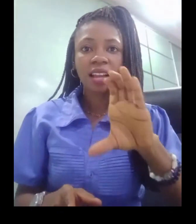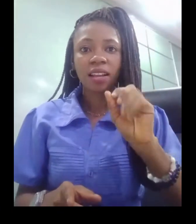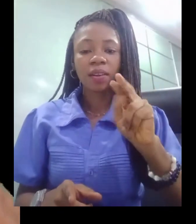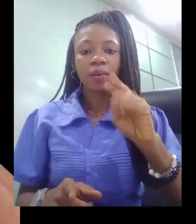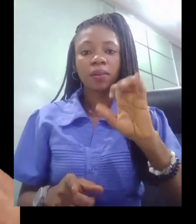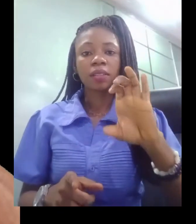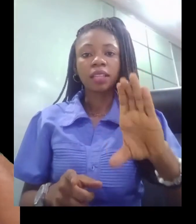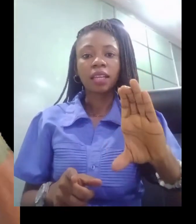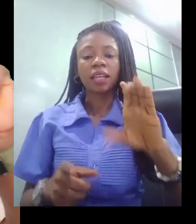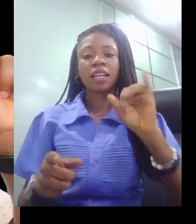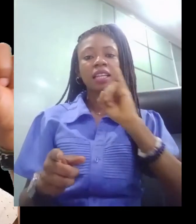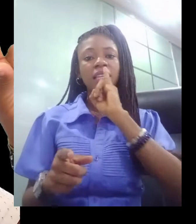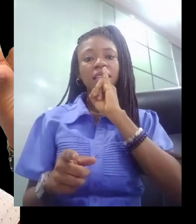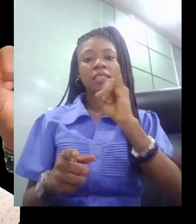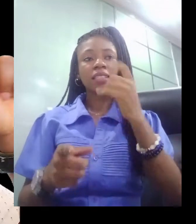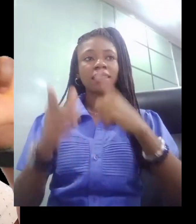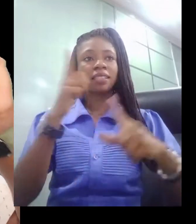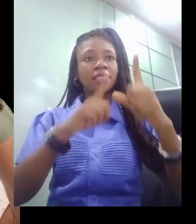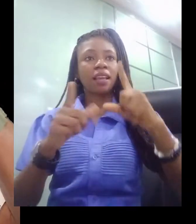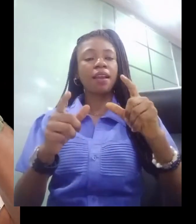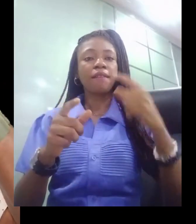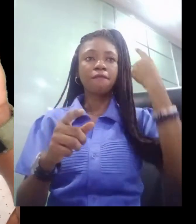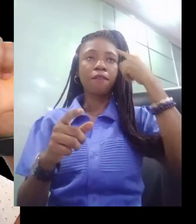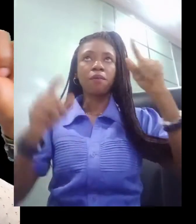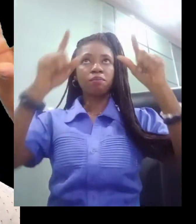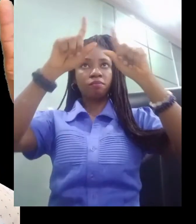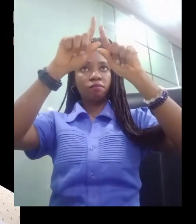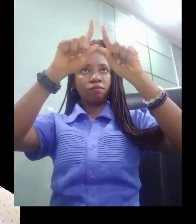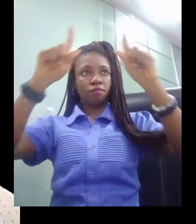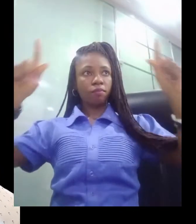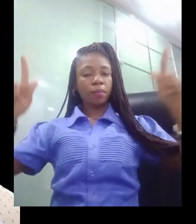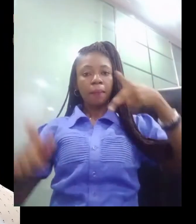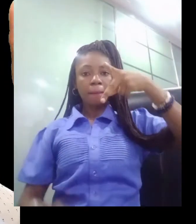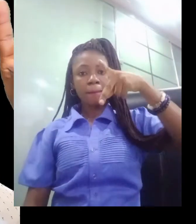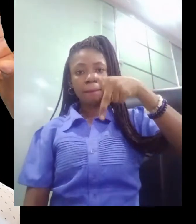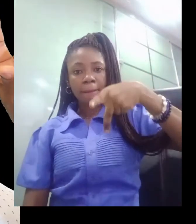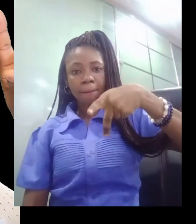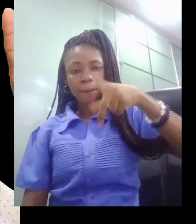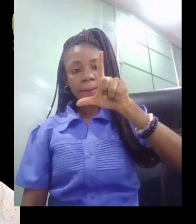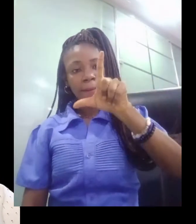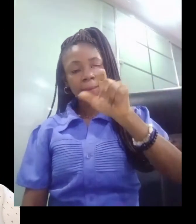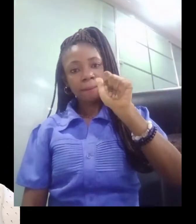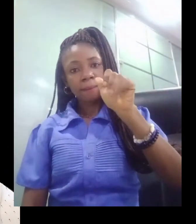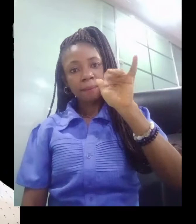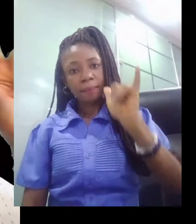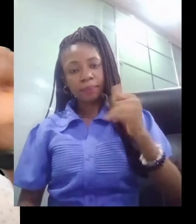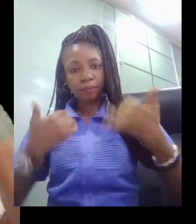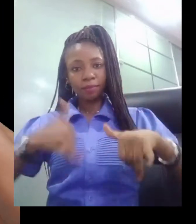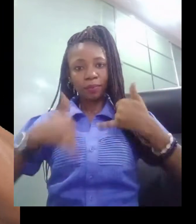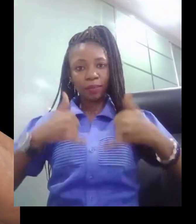sign for plane. Aisha located plane in the neutral